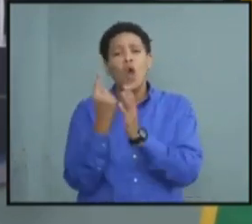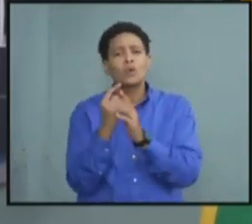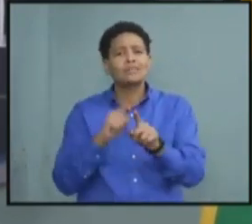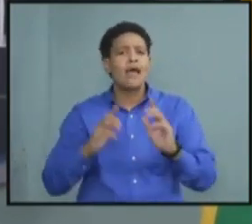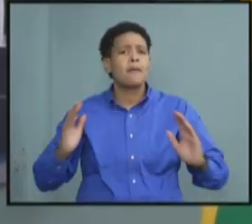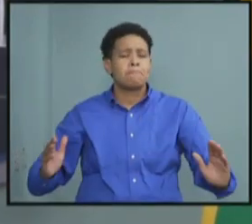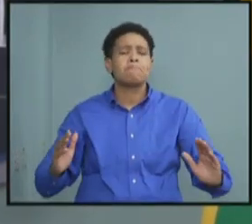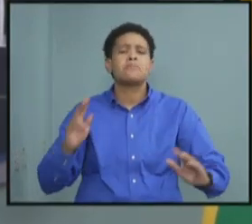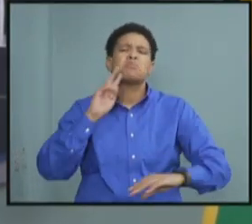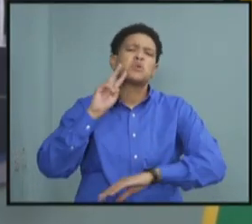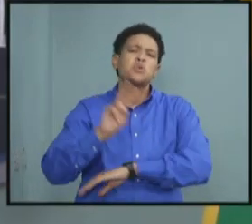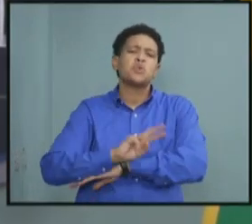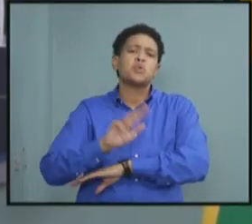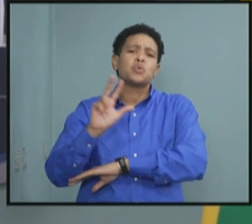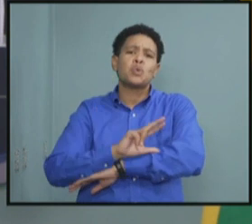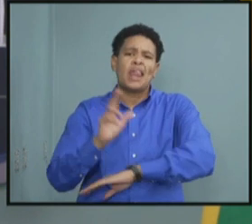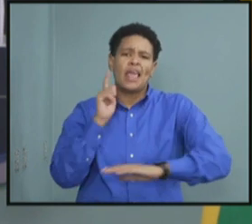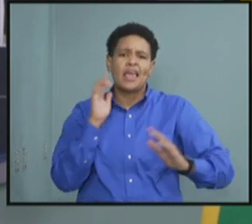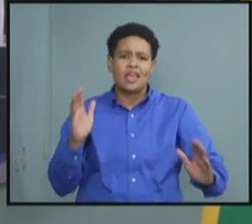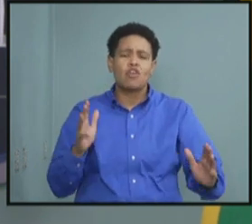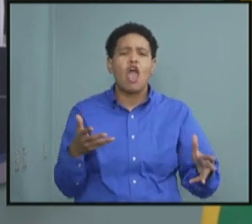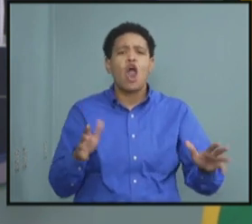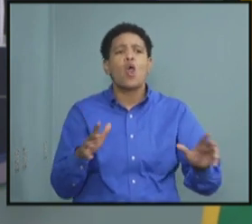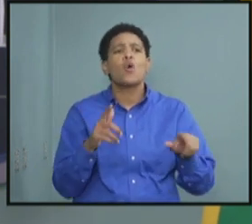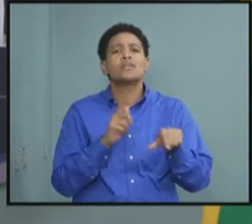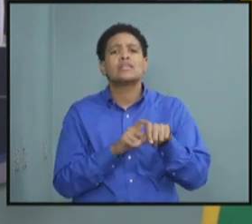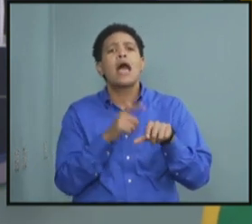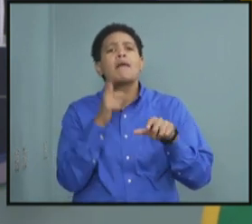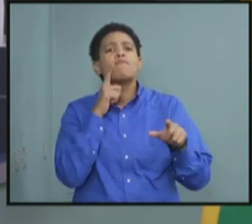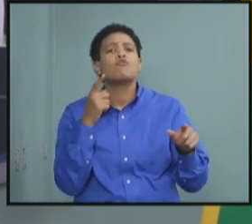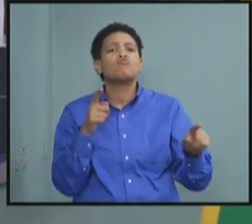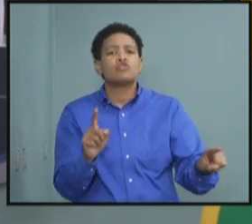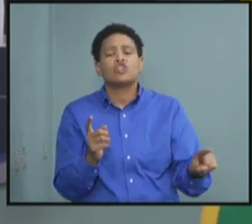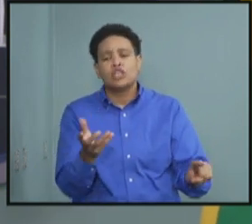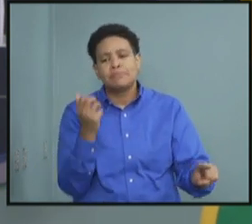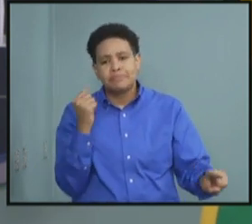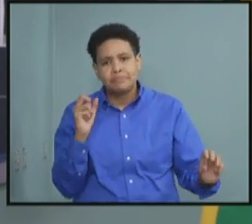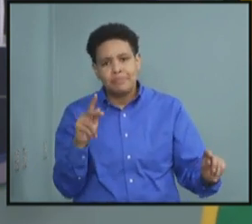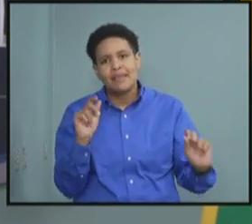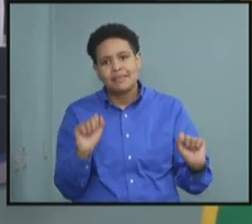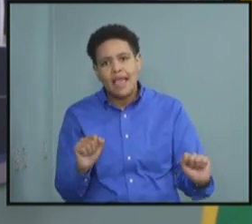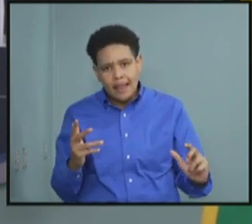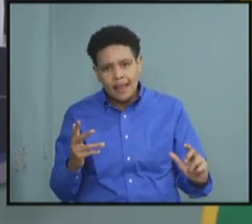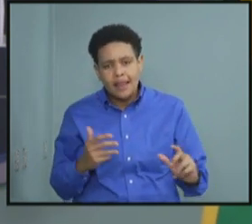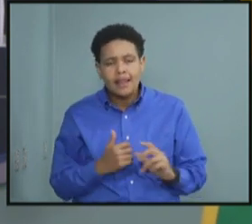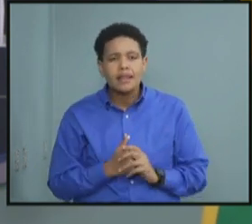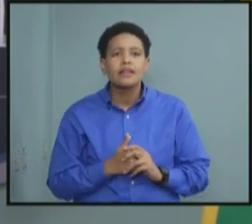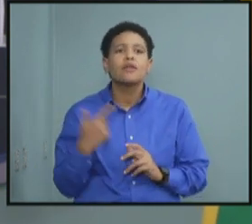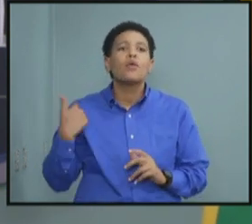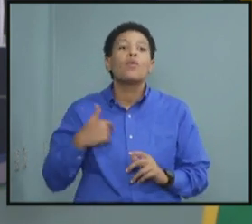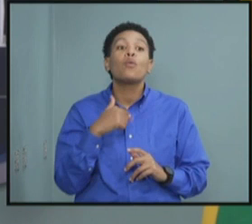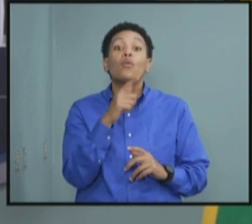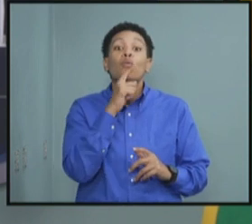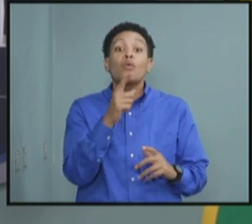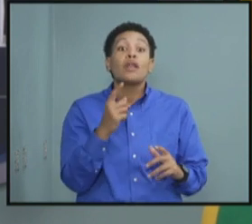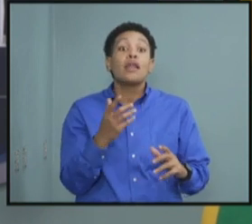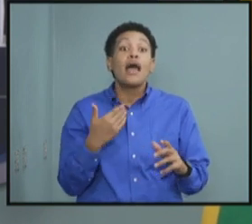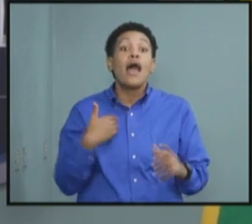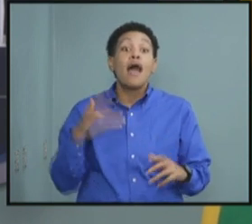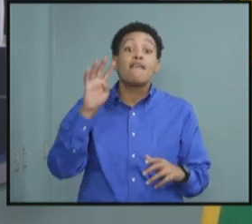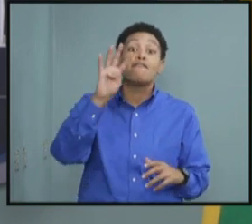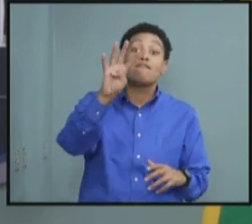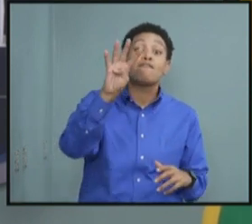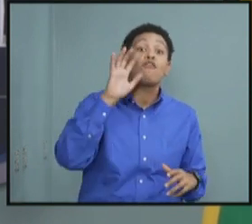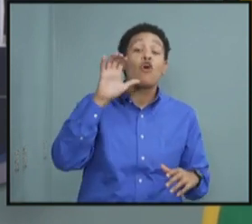to allow time for results to be available. We have secured